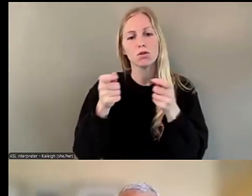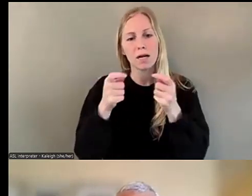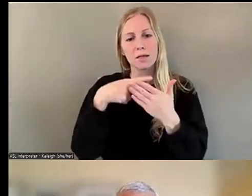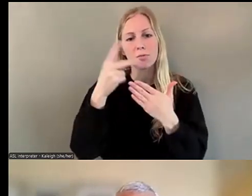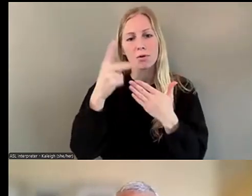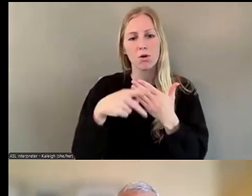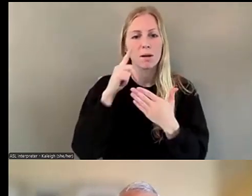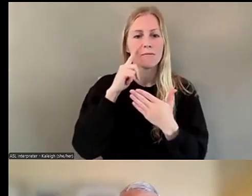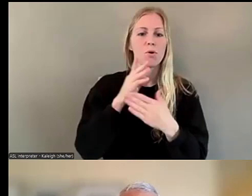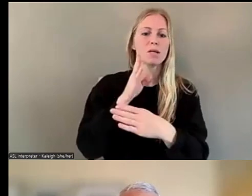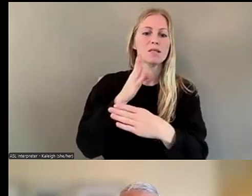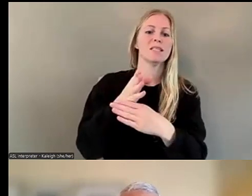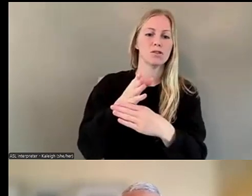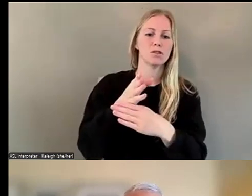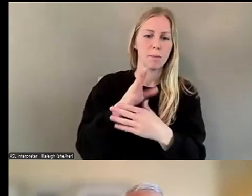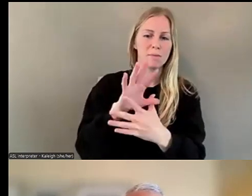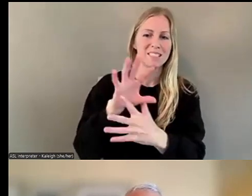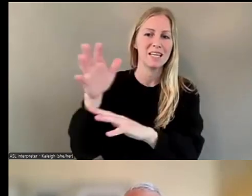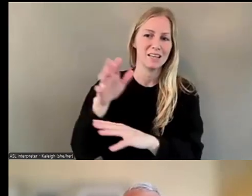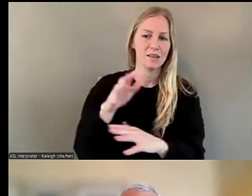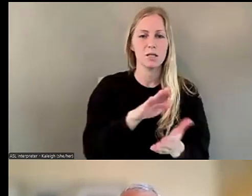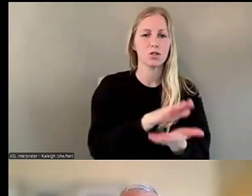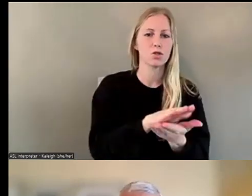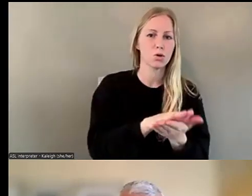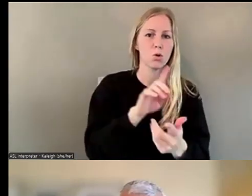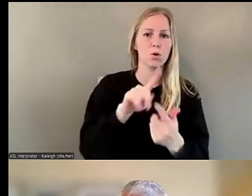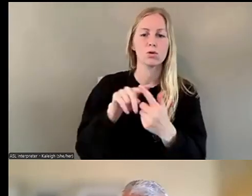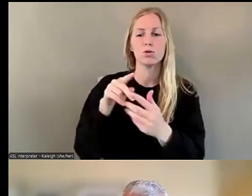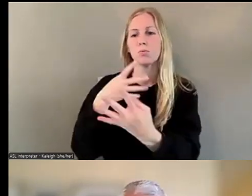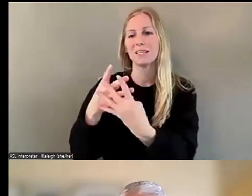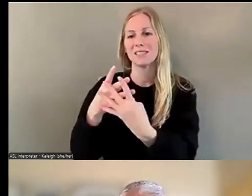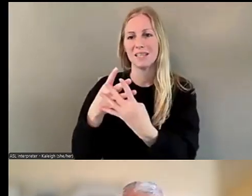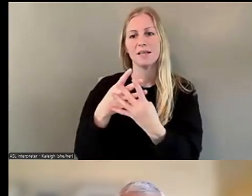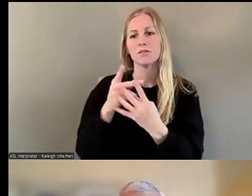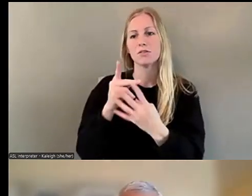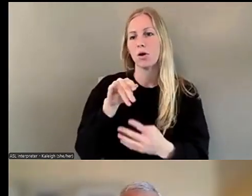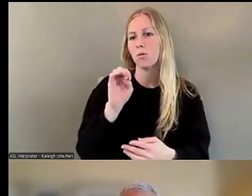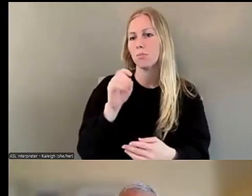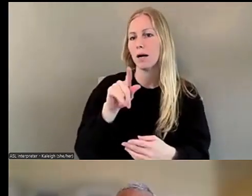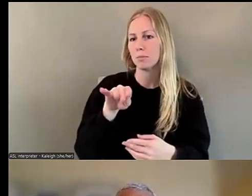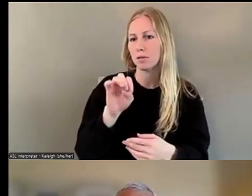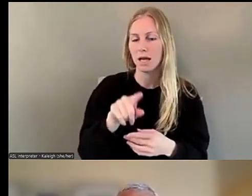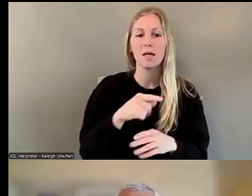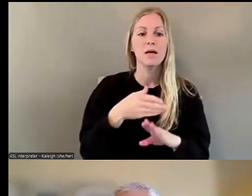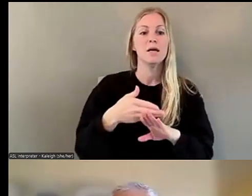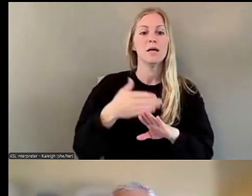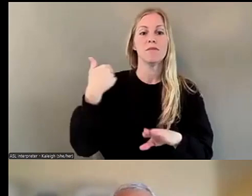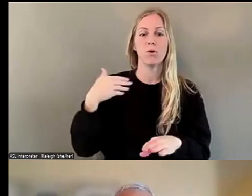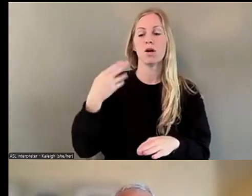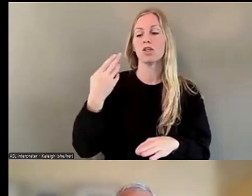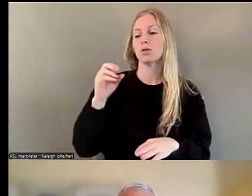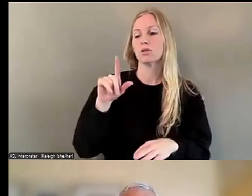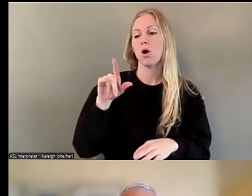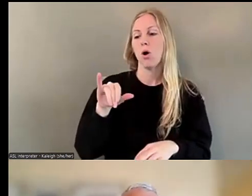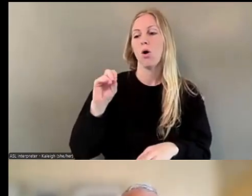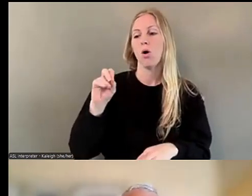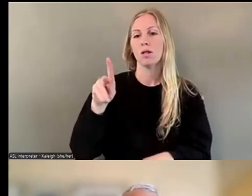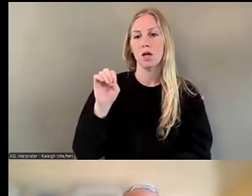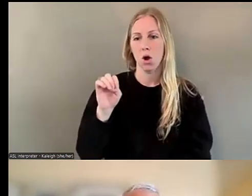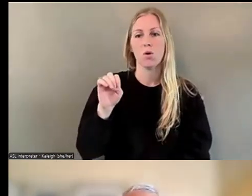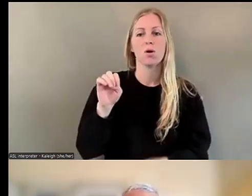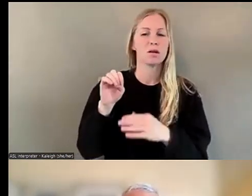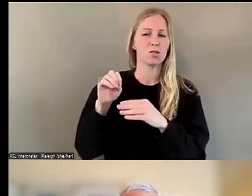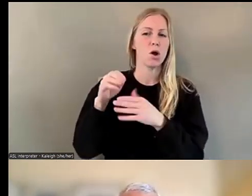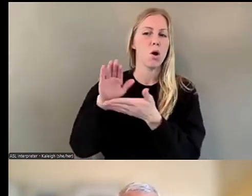the school-to-prison pipeline. Previously, she had worked as a manager in the Holyoke Public Schools, where she worked with